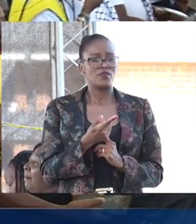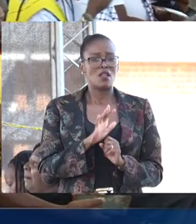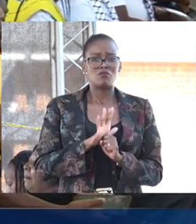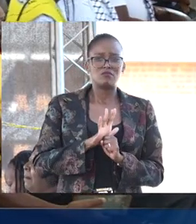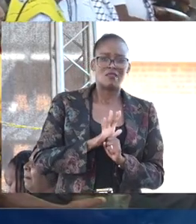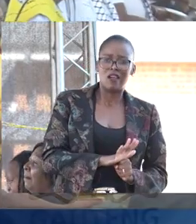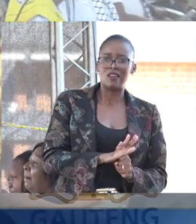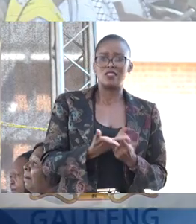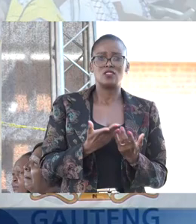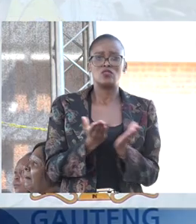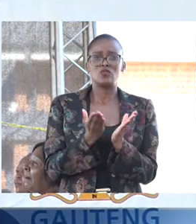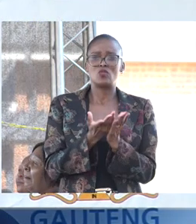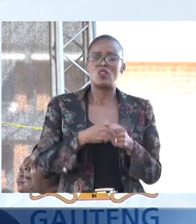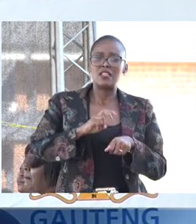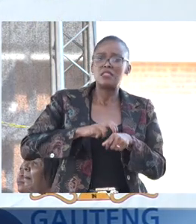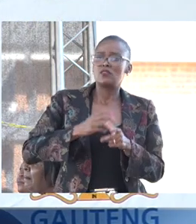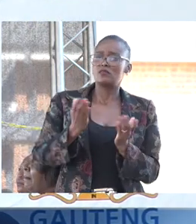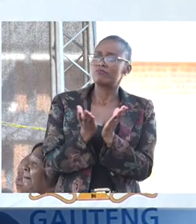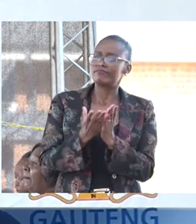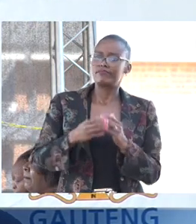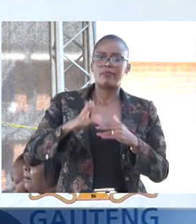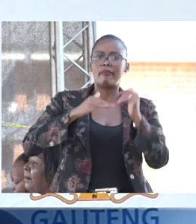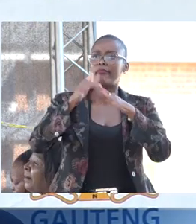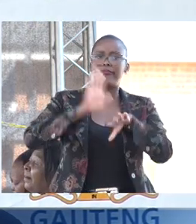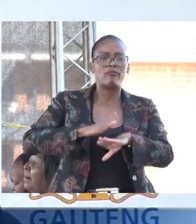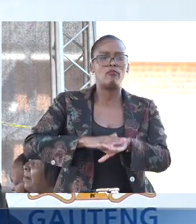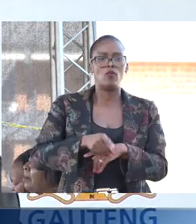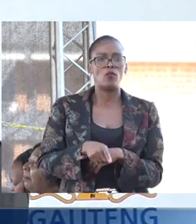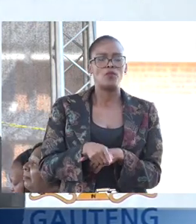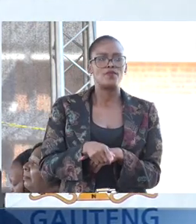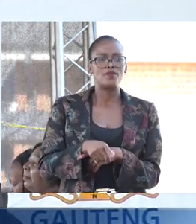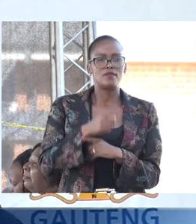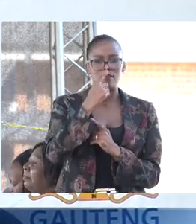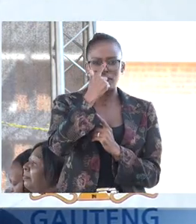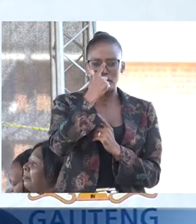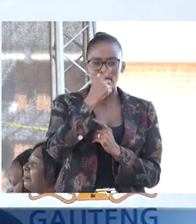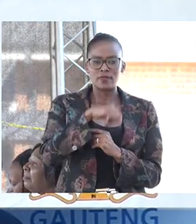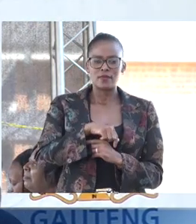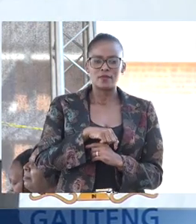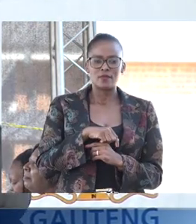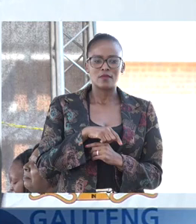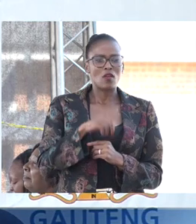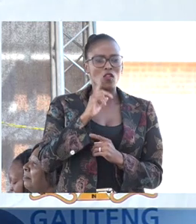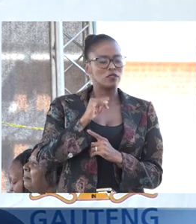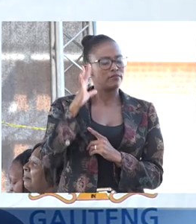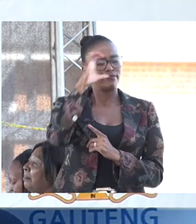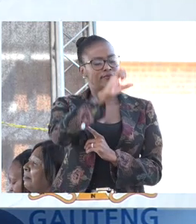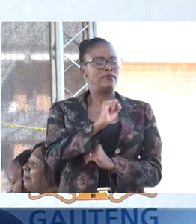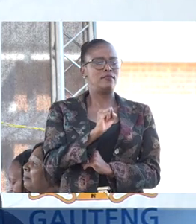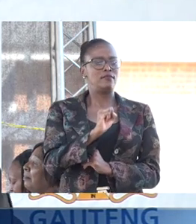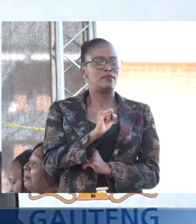pressure areas or schools in demand. And mostly the perception, you know, I always say it's a